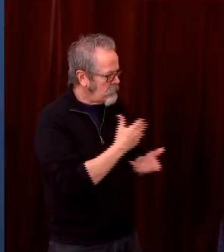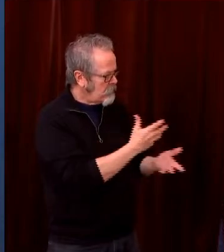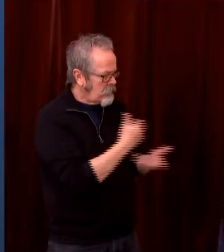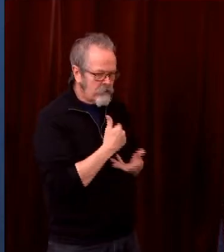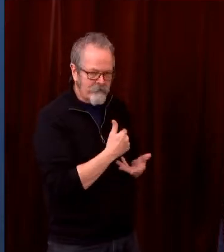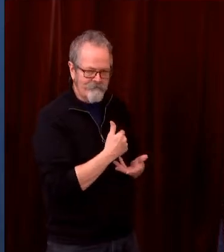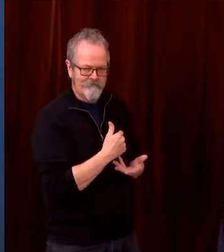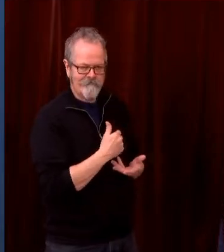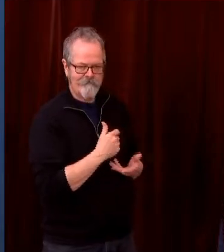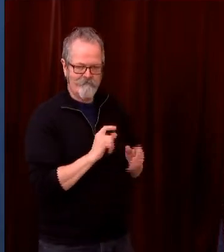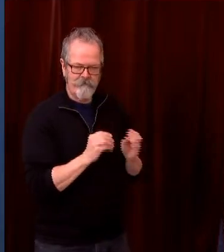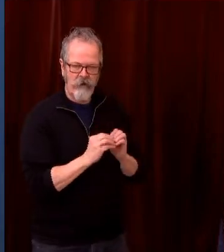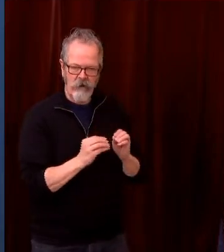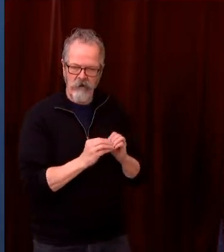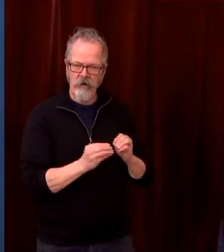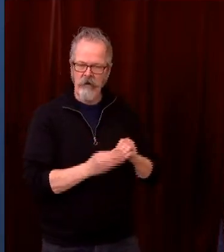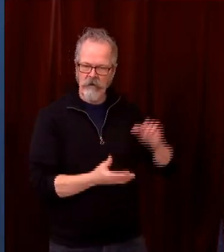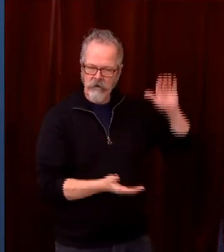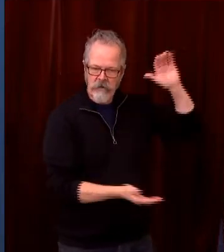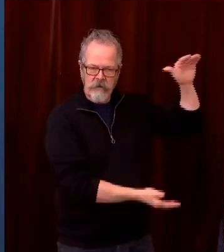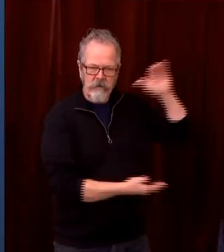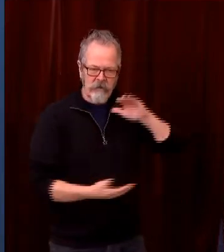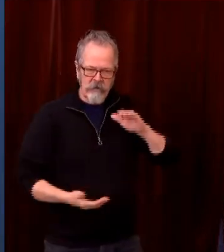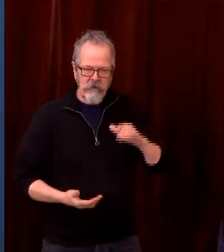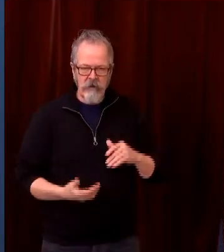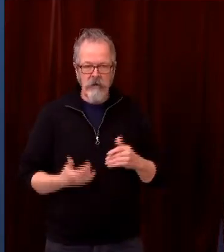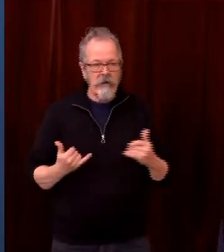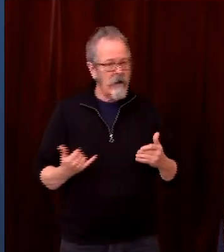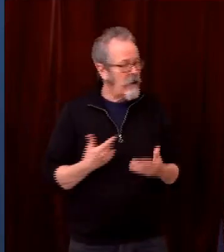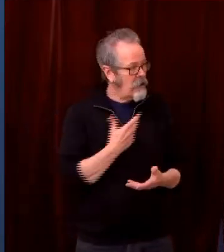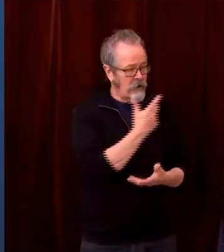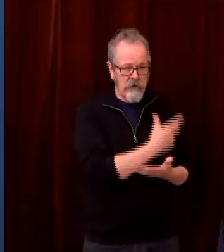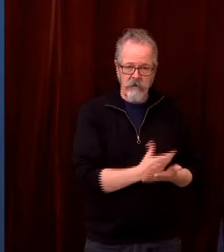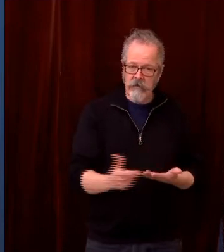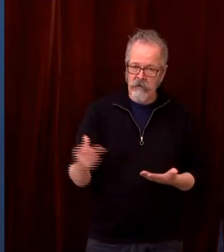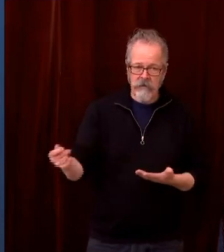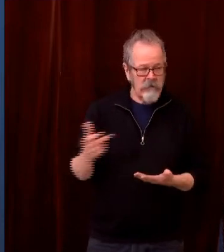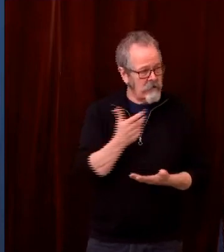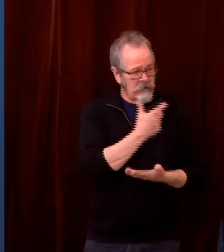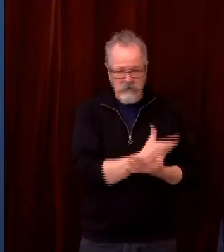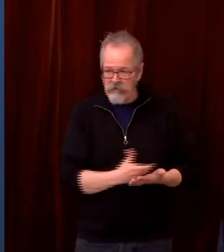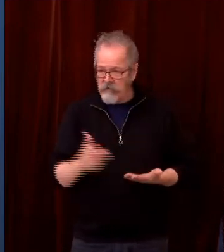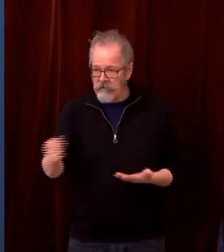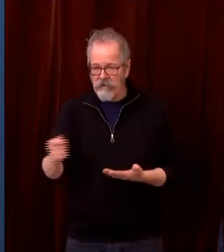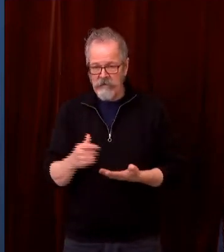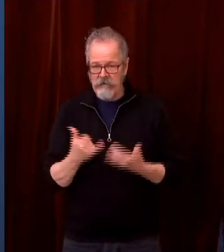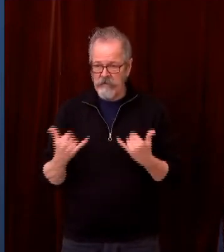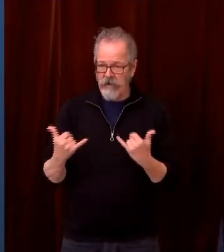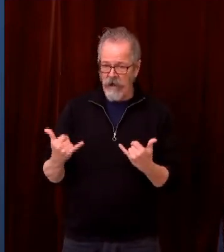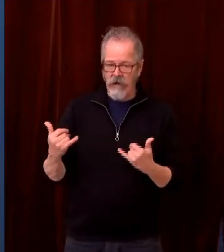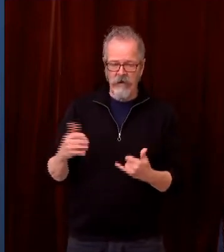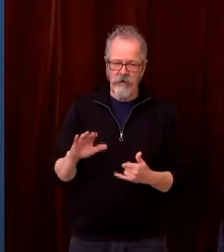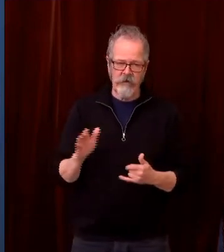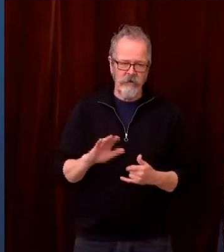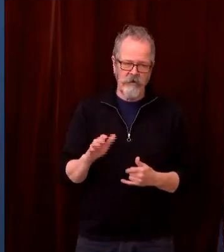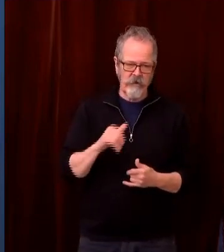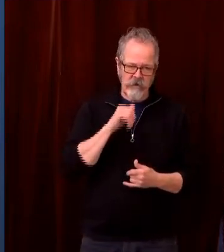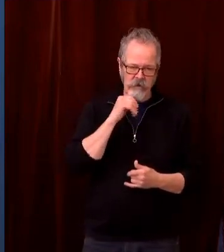100 years of age can't get vaccinated. And I just do not believe that 25-year-old teachers think they should get in